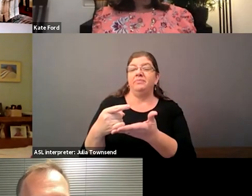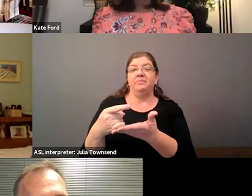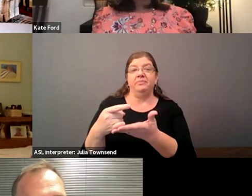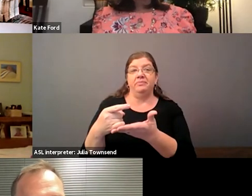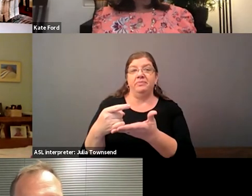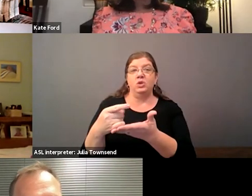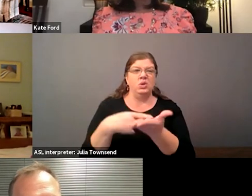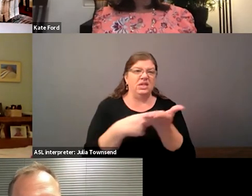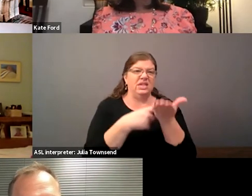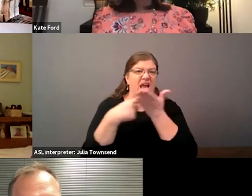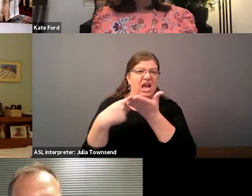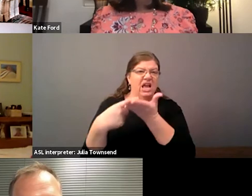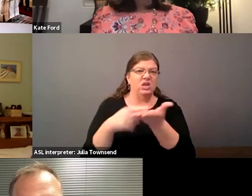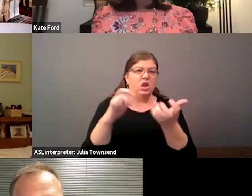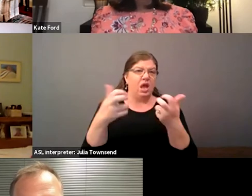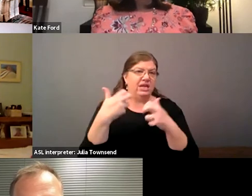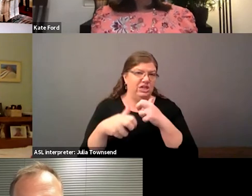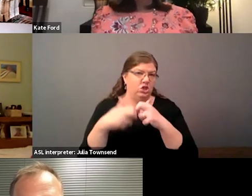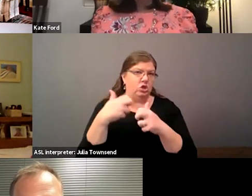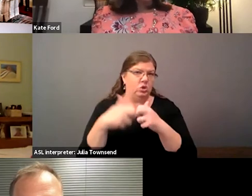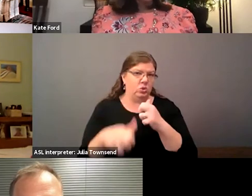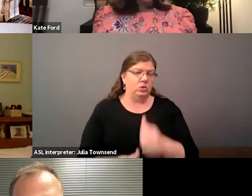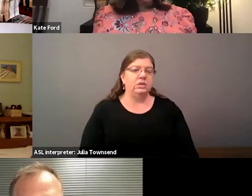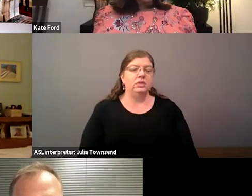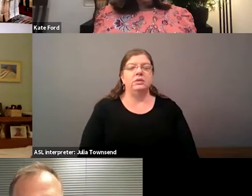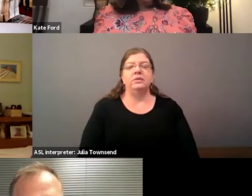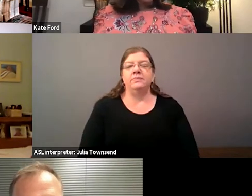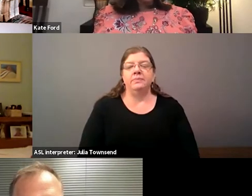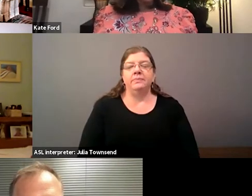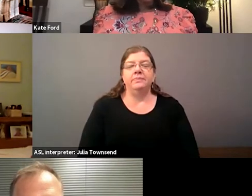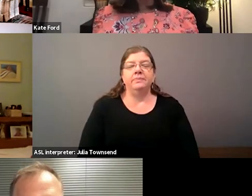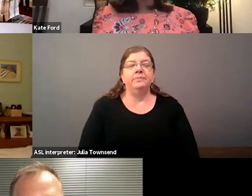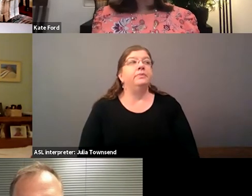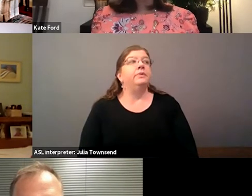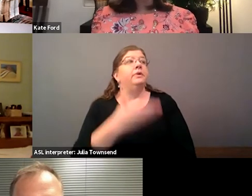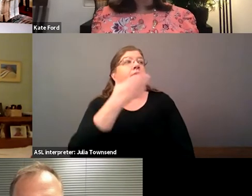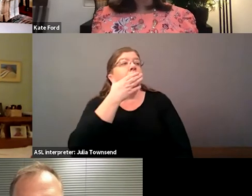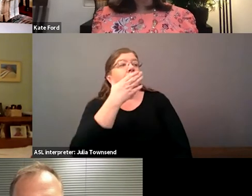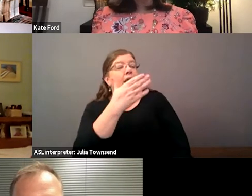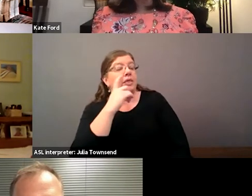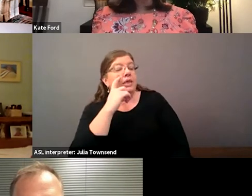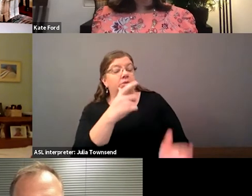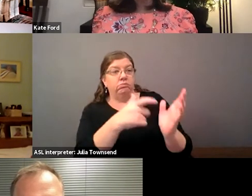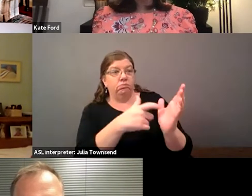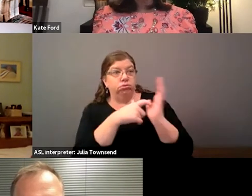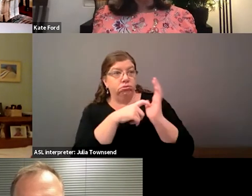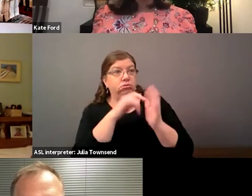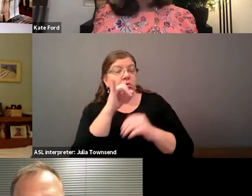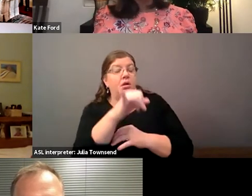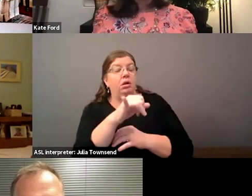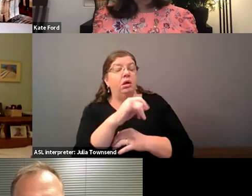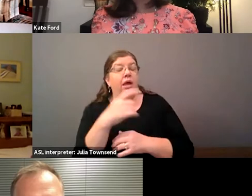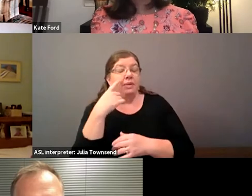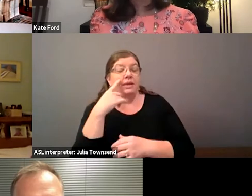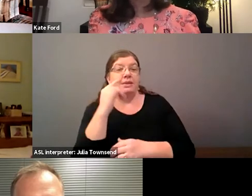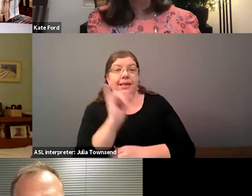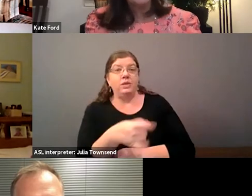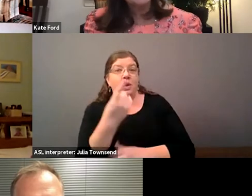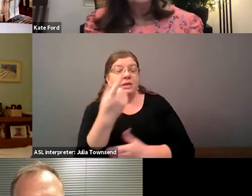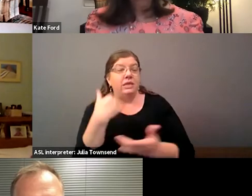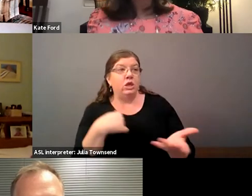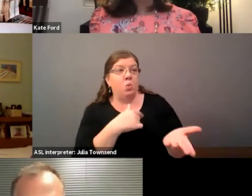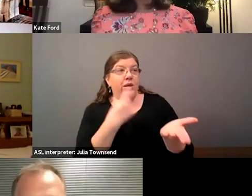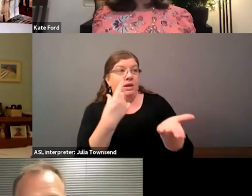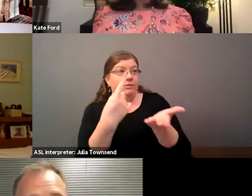these issues thanks i think it's absolutely essential we we've been that is one thing we've talked